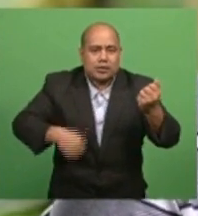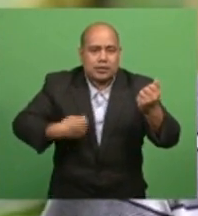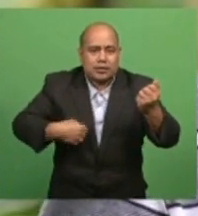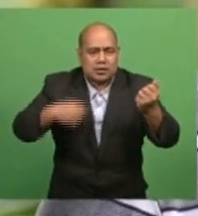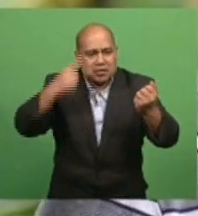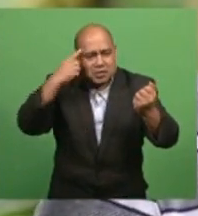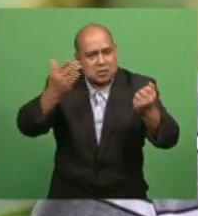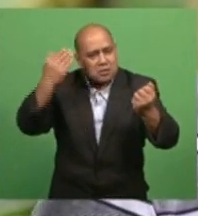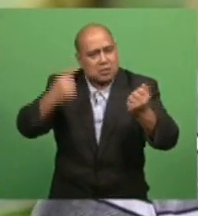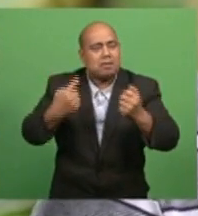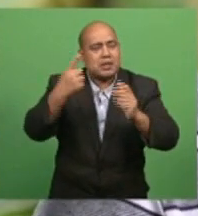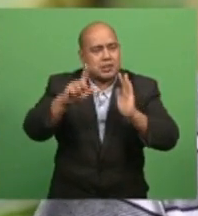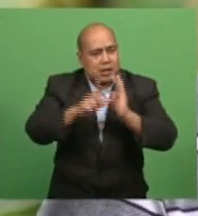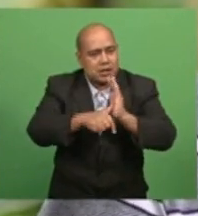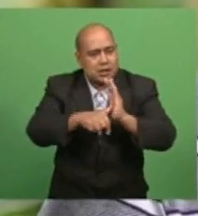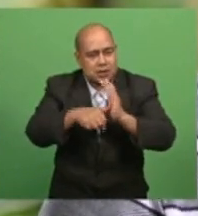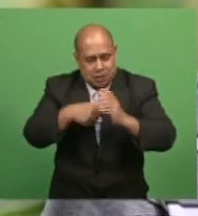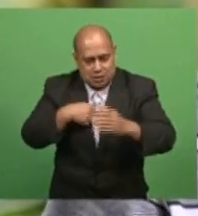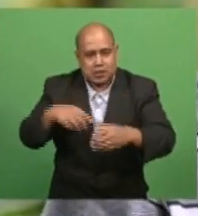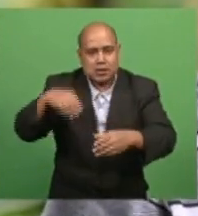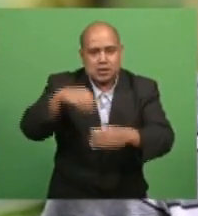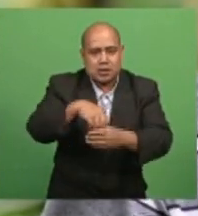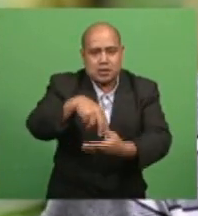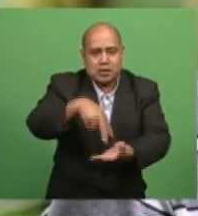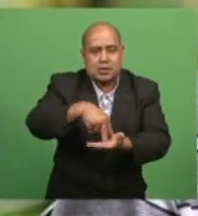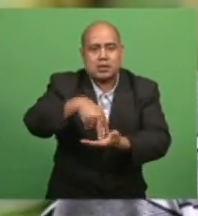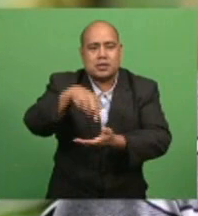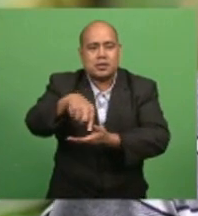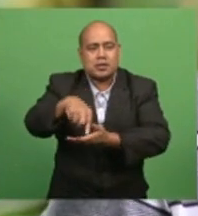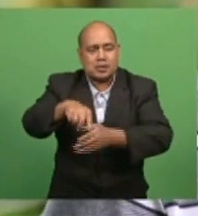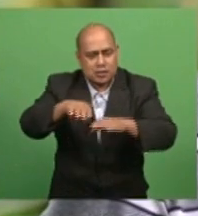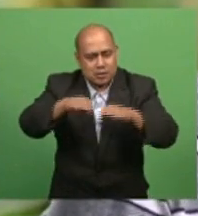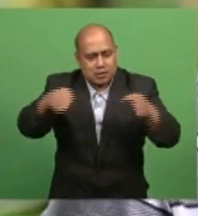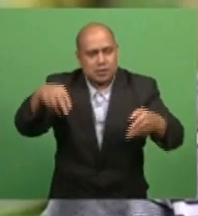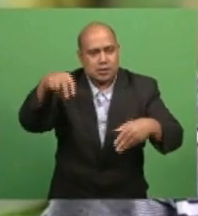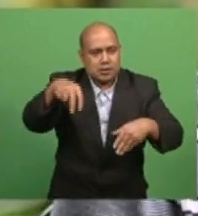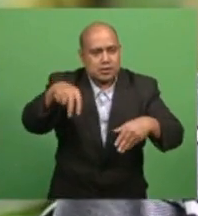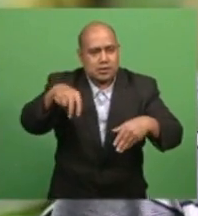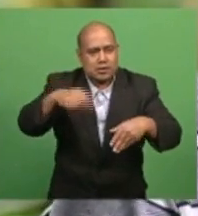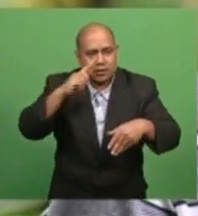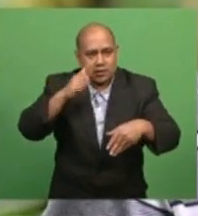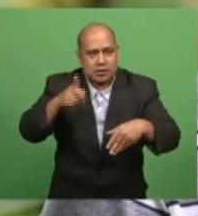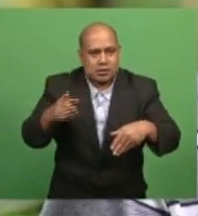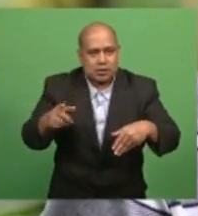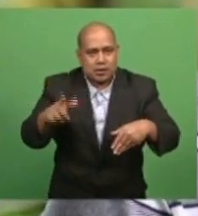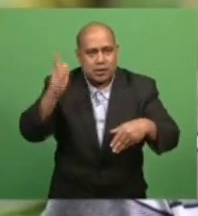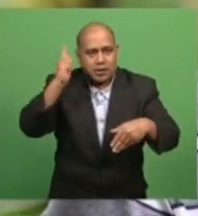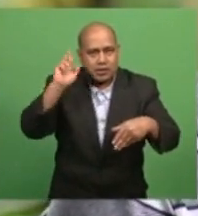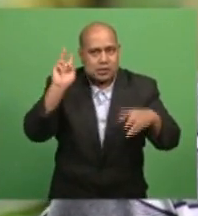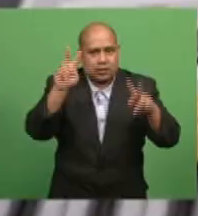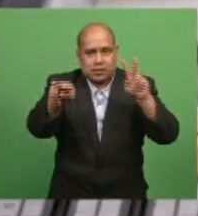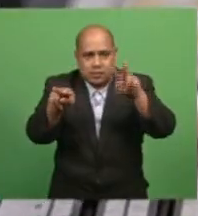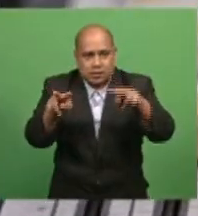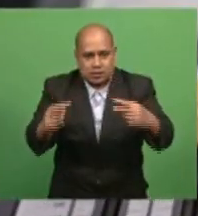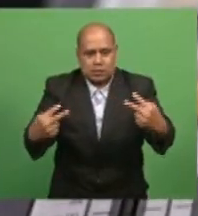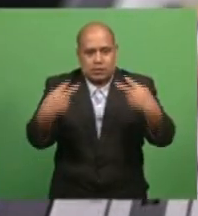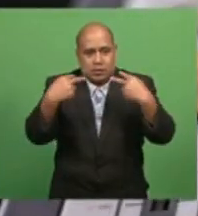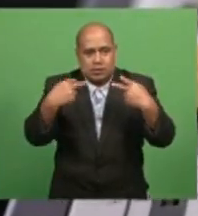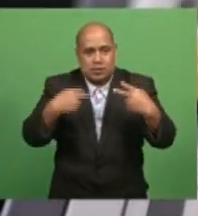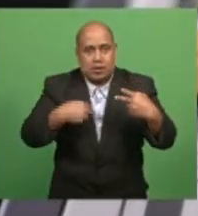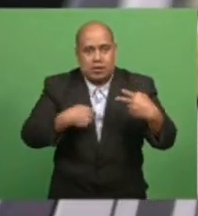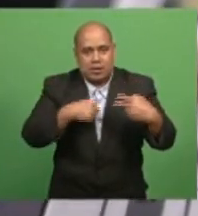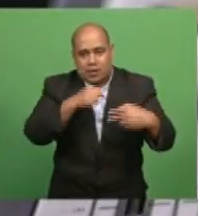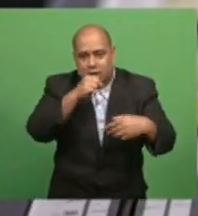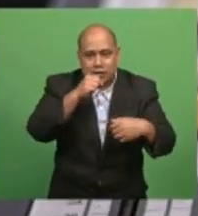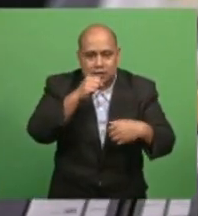I stood on the stage and in front of the teachers and the students, and I started singing. He says